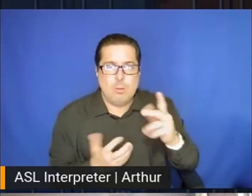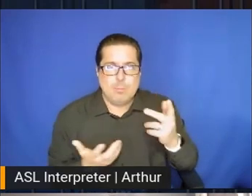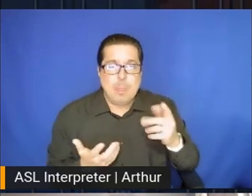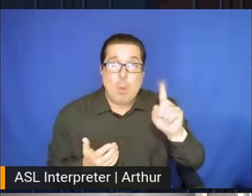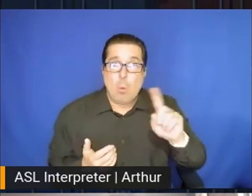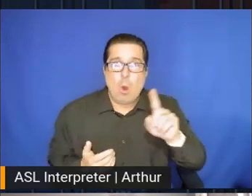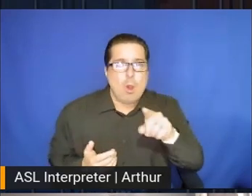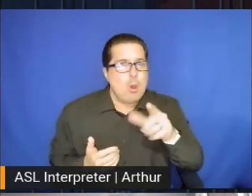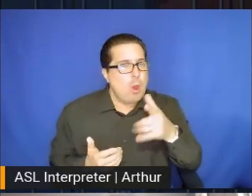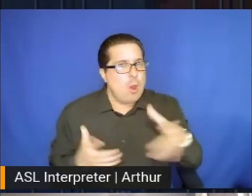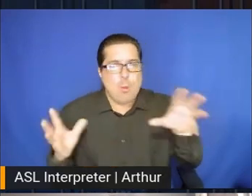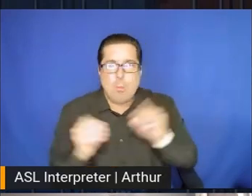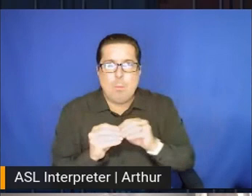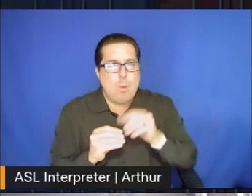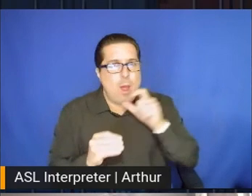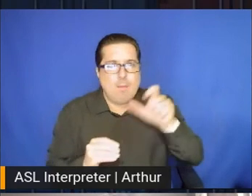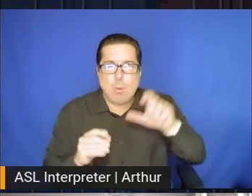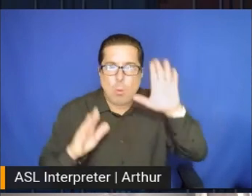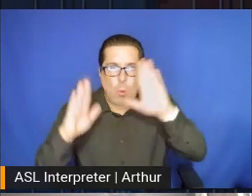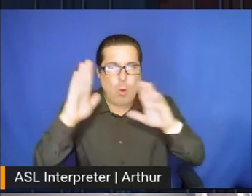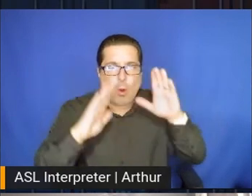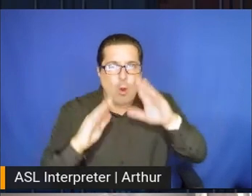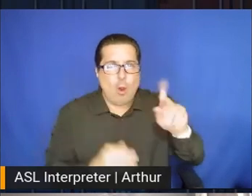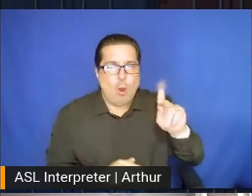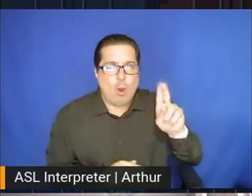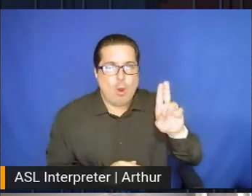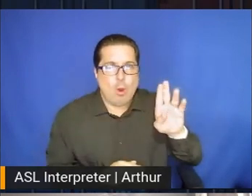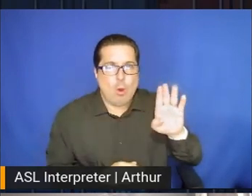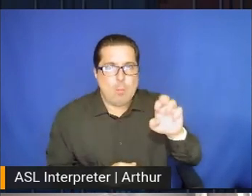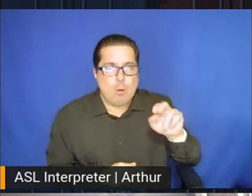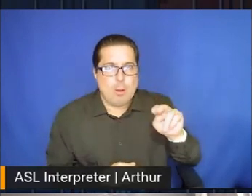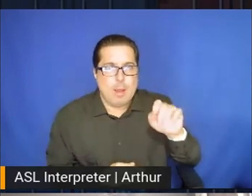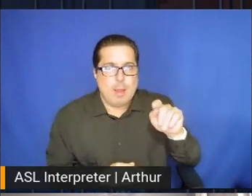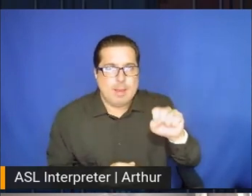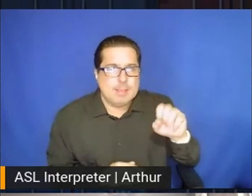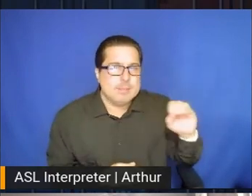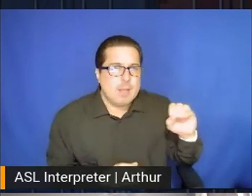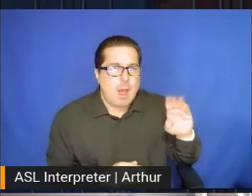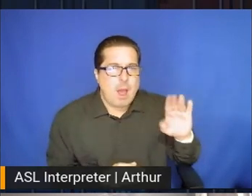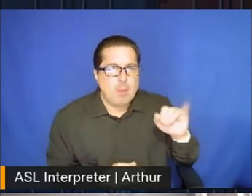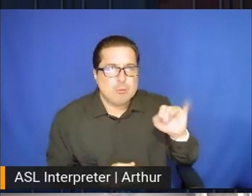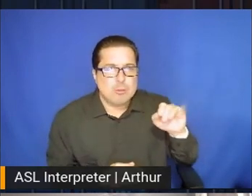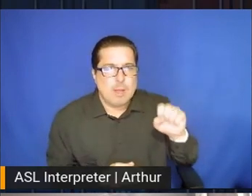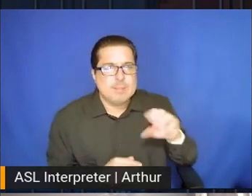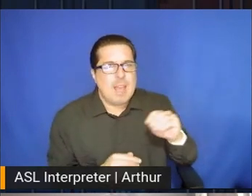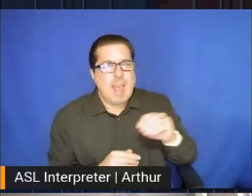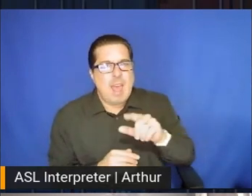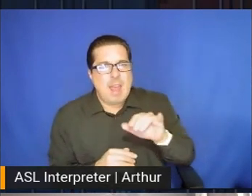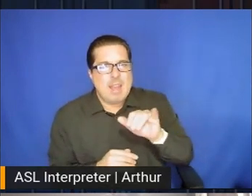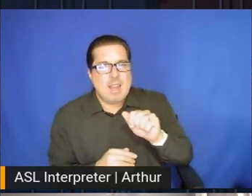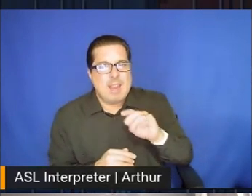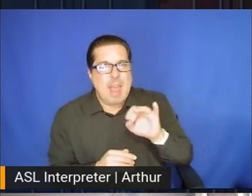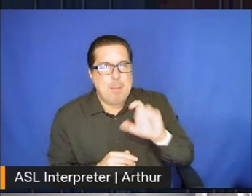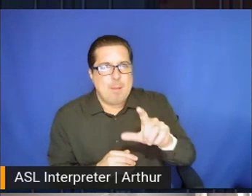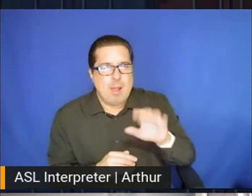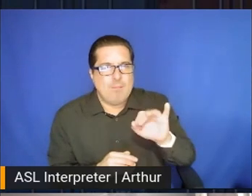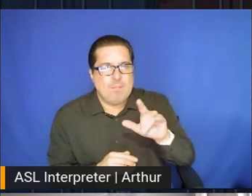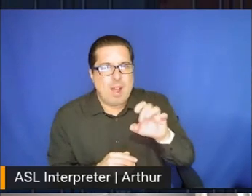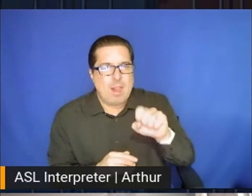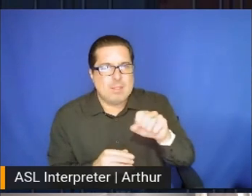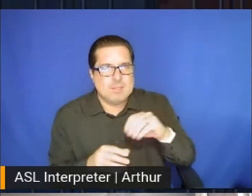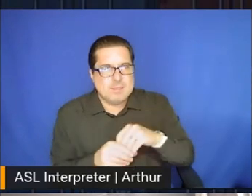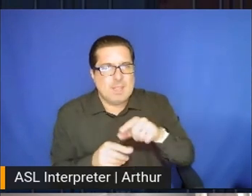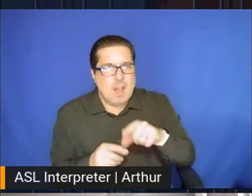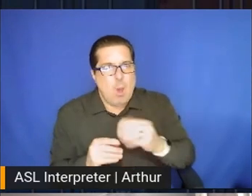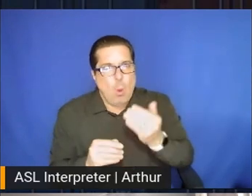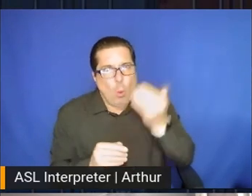no longer have to worry about Kubernetes objects and writing those YAML files, which can be at times time